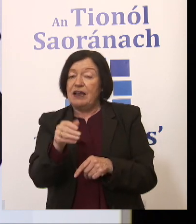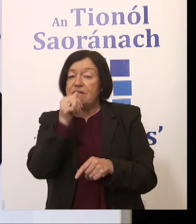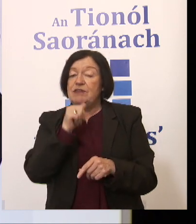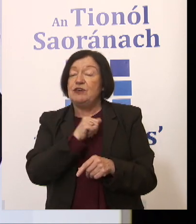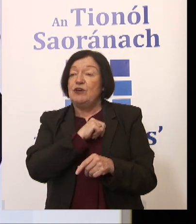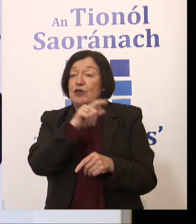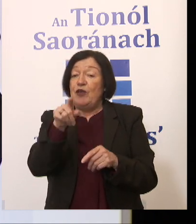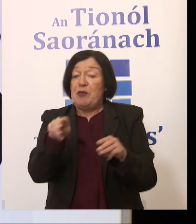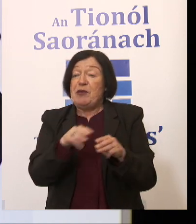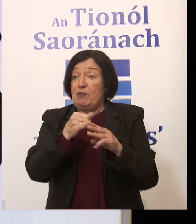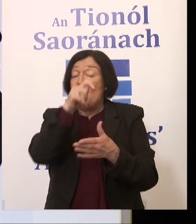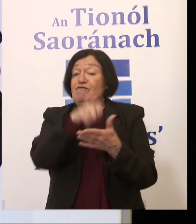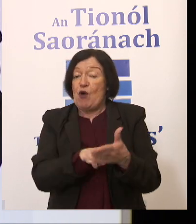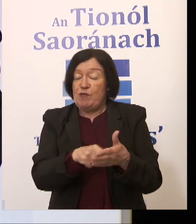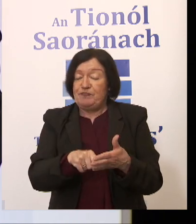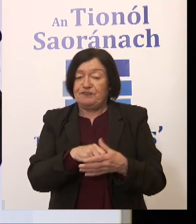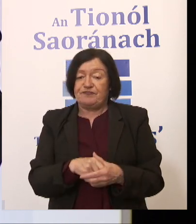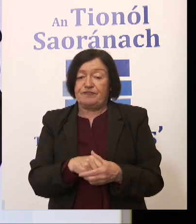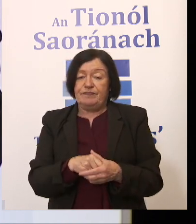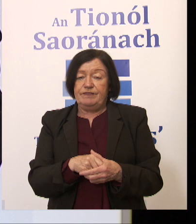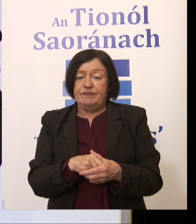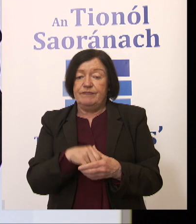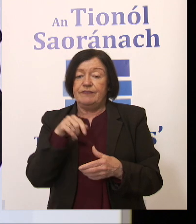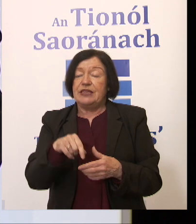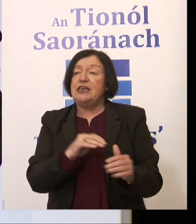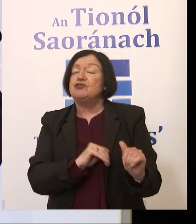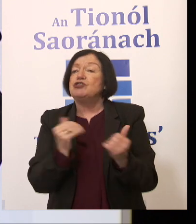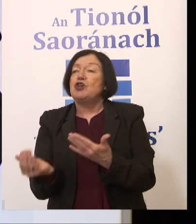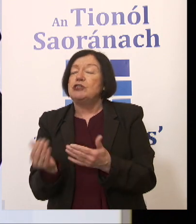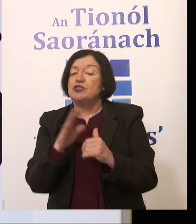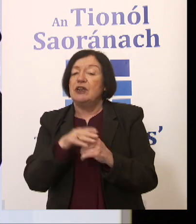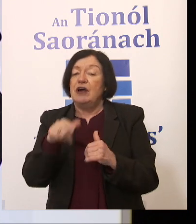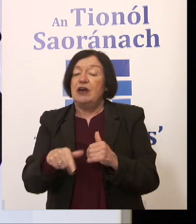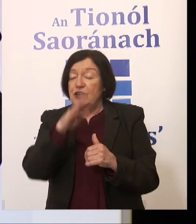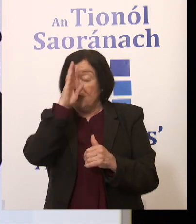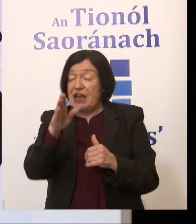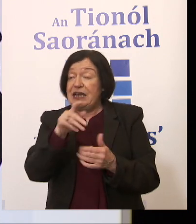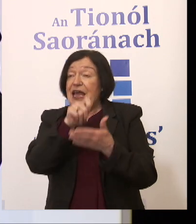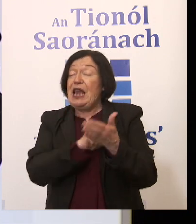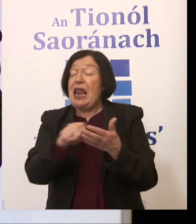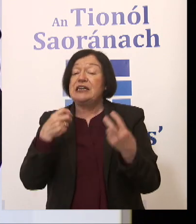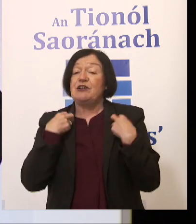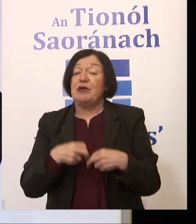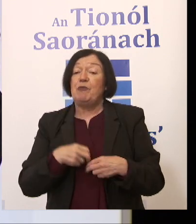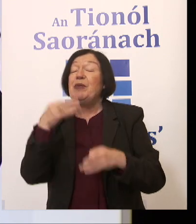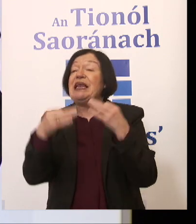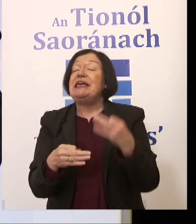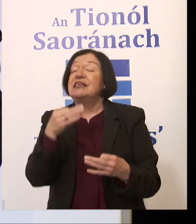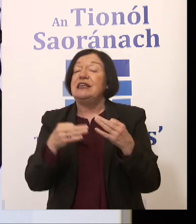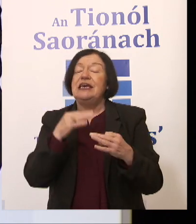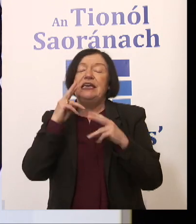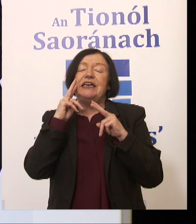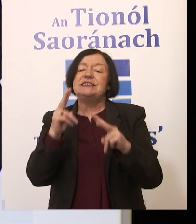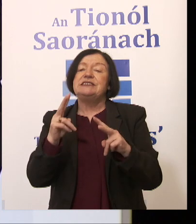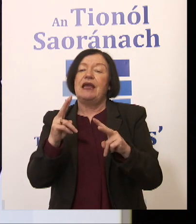the electorate. So, look, the introduction of the directly elected mayor politically was very much seen as